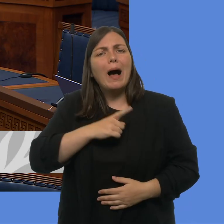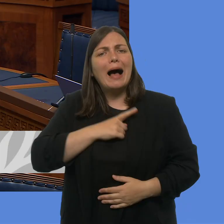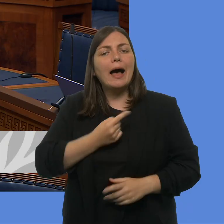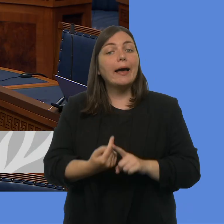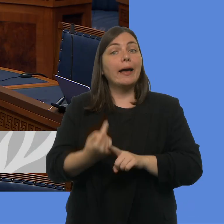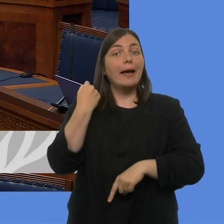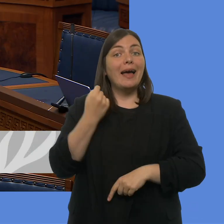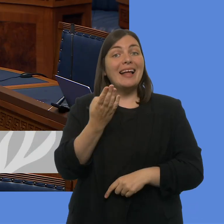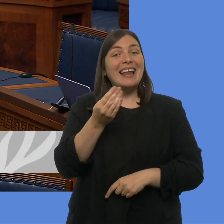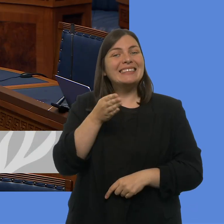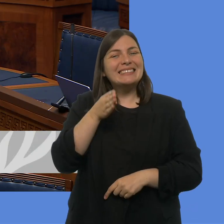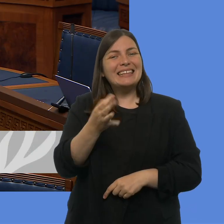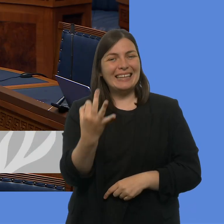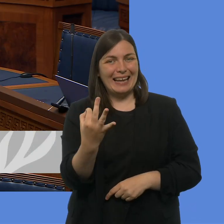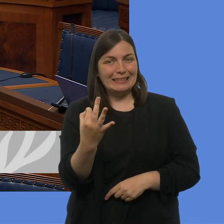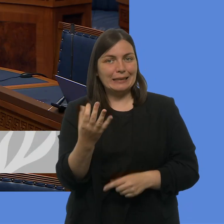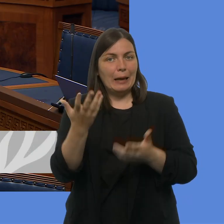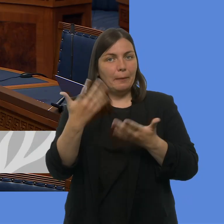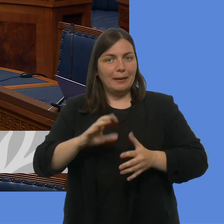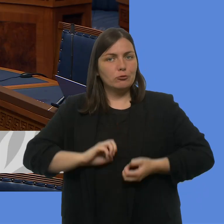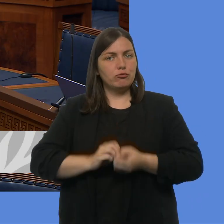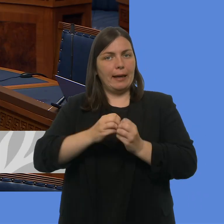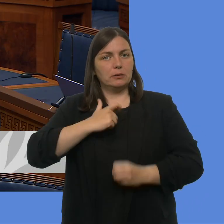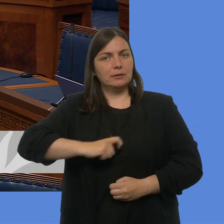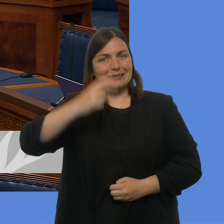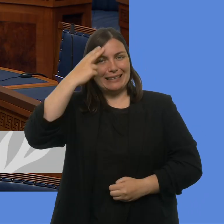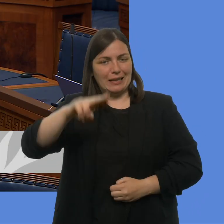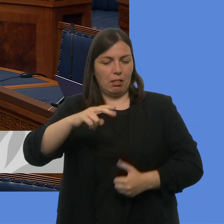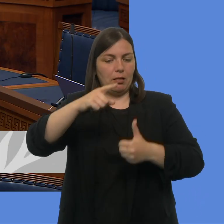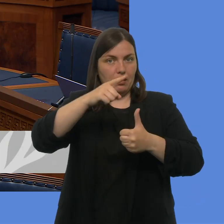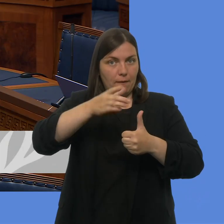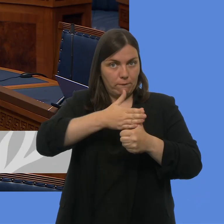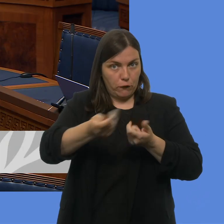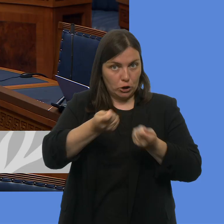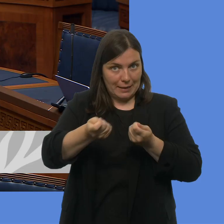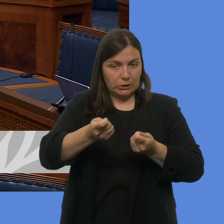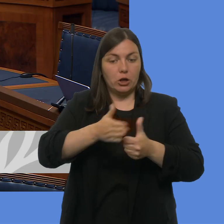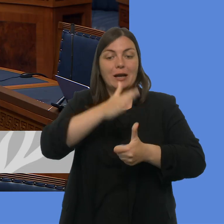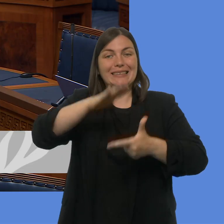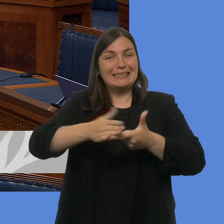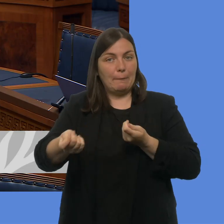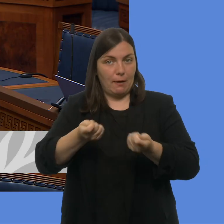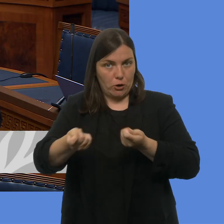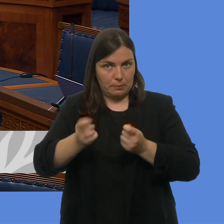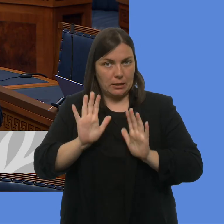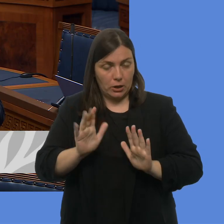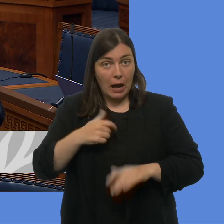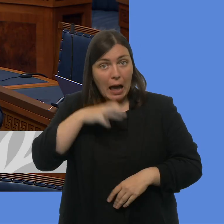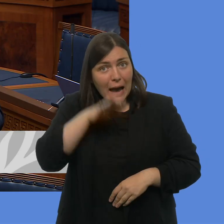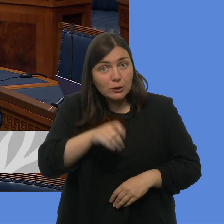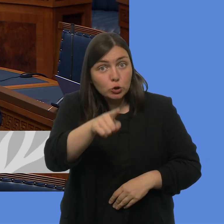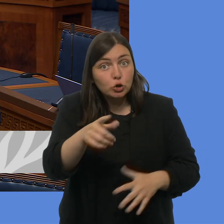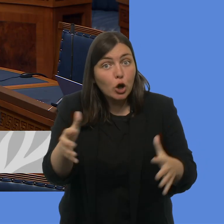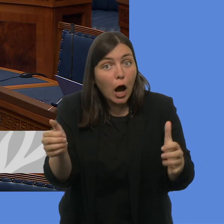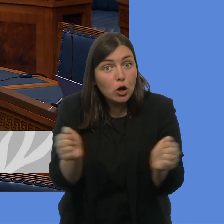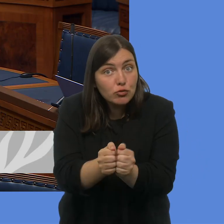of, bluntly, the top-dog supremacy politics of the Orange State that you and I both want to move away from. Do you agree with me? Do you agree with